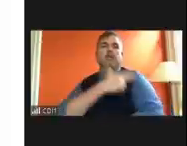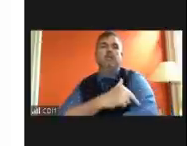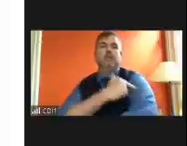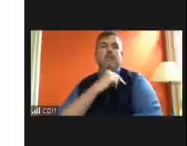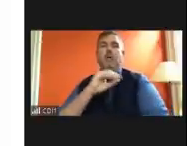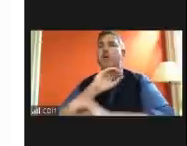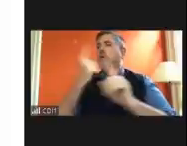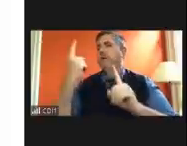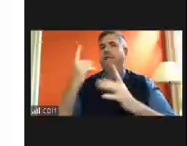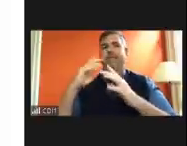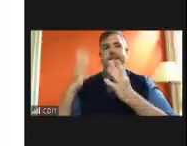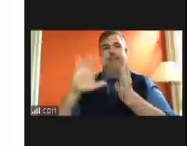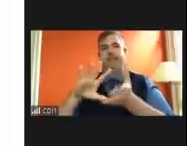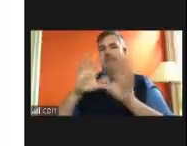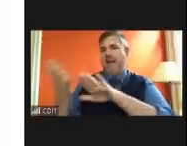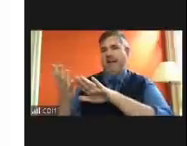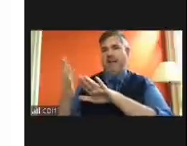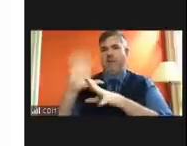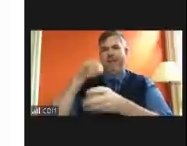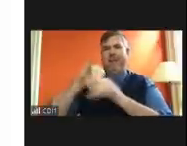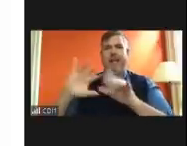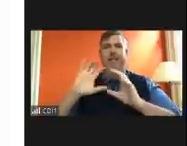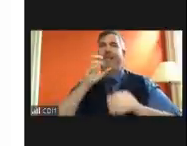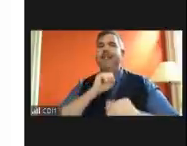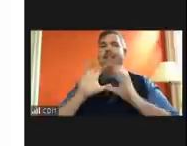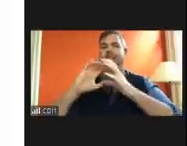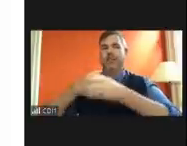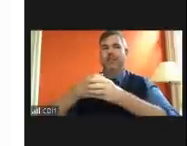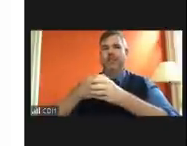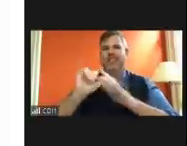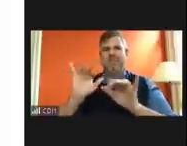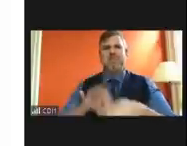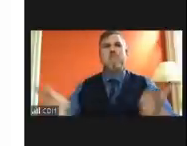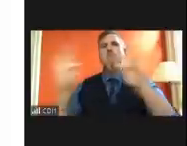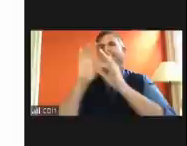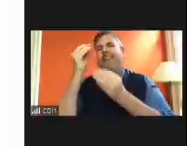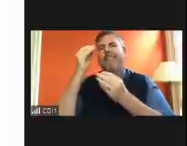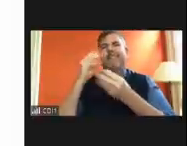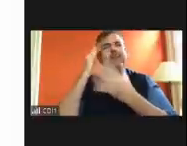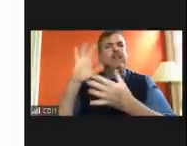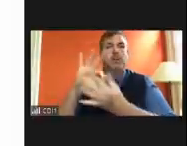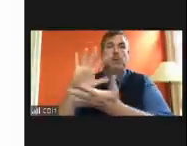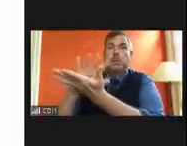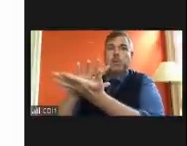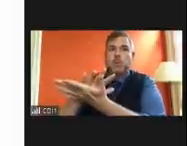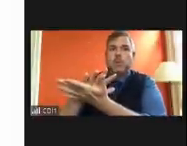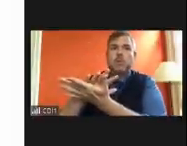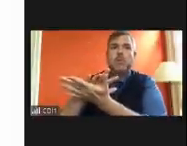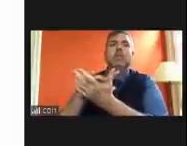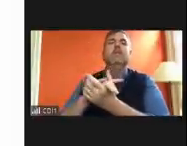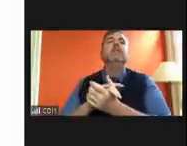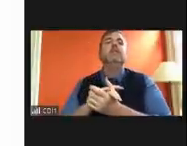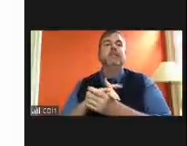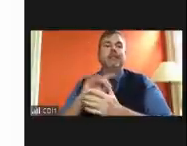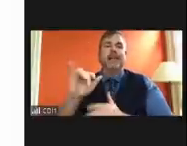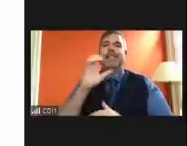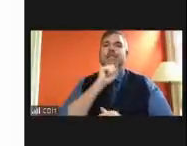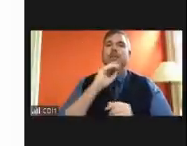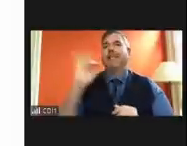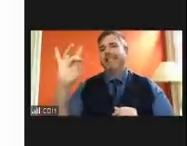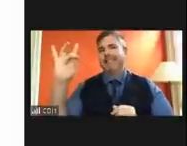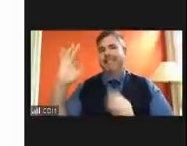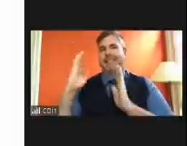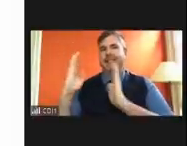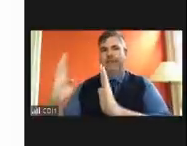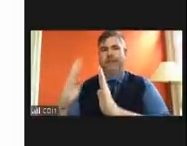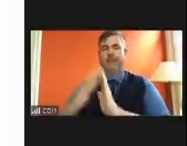approach schools. These are school-age children from 0 to 18. And then on the other end of the age spectrum, the blue color, that